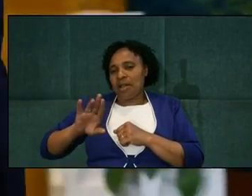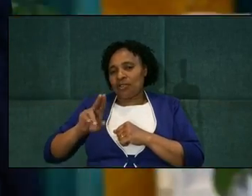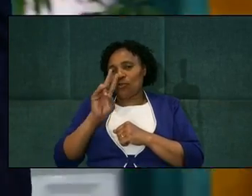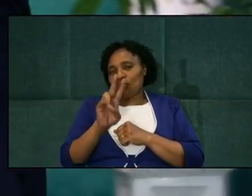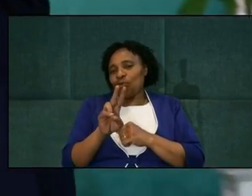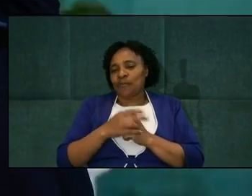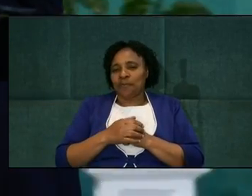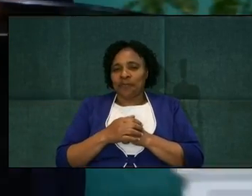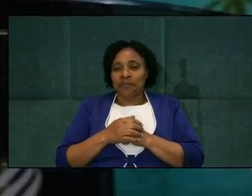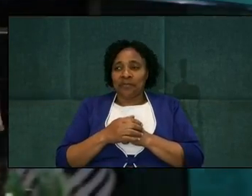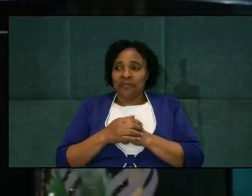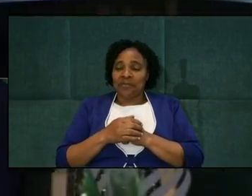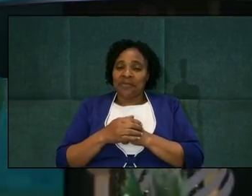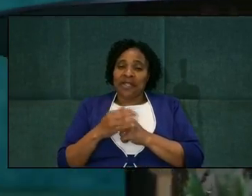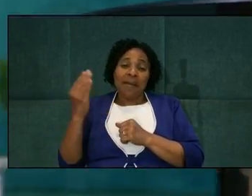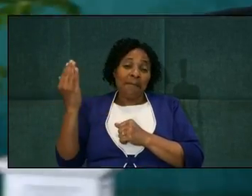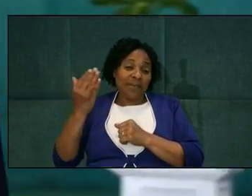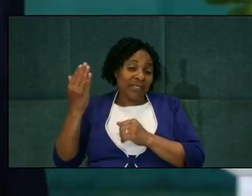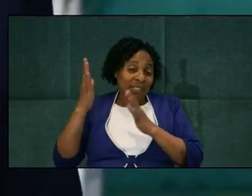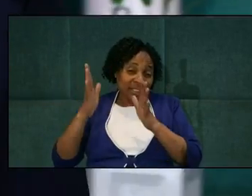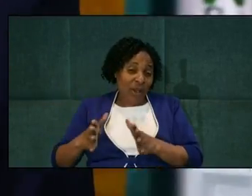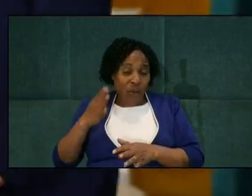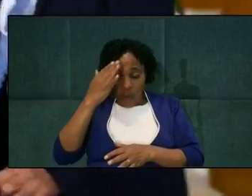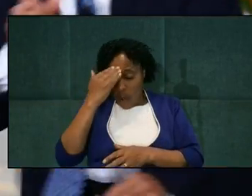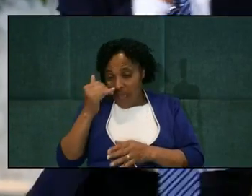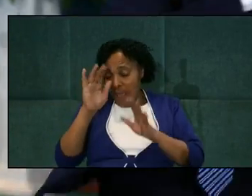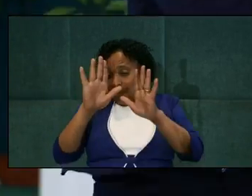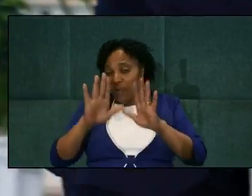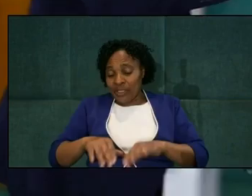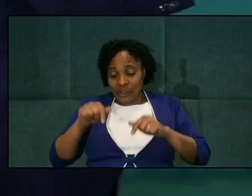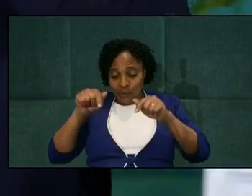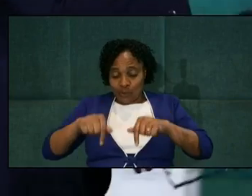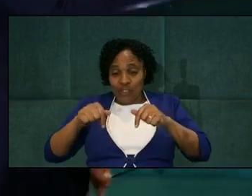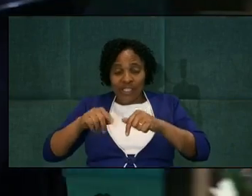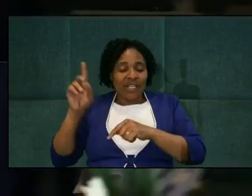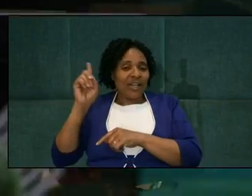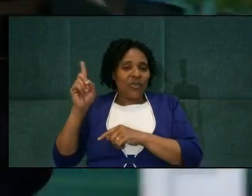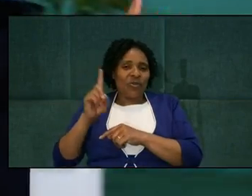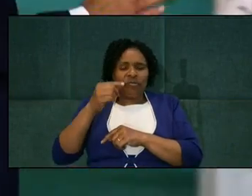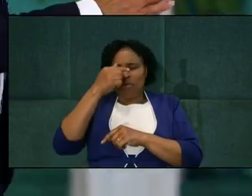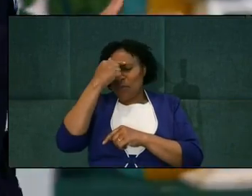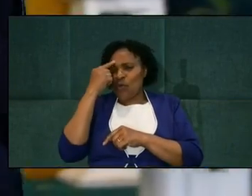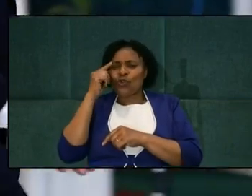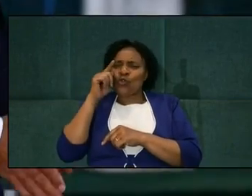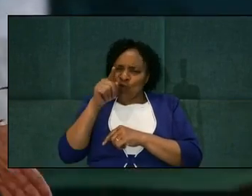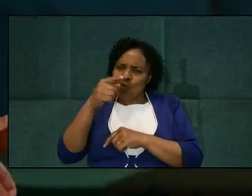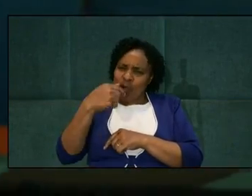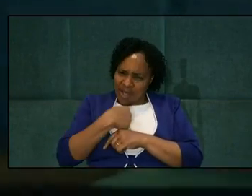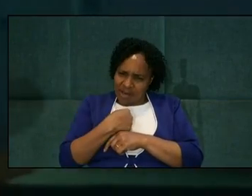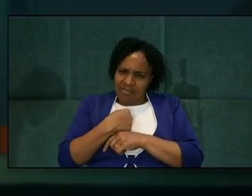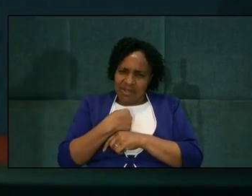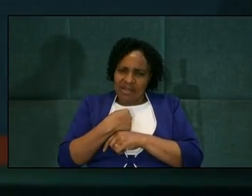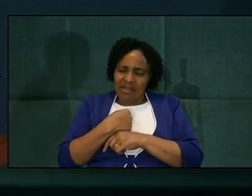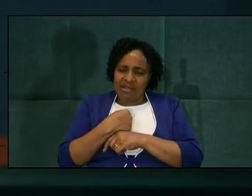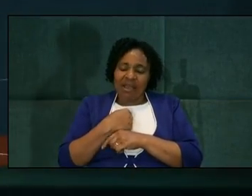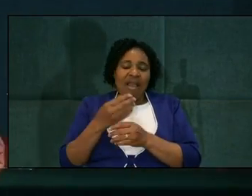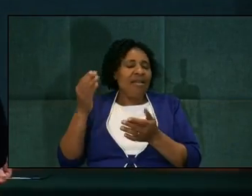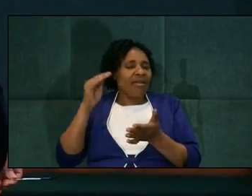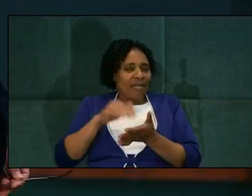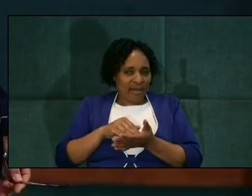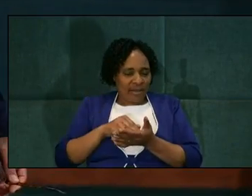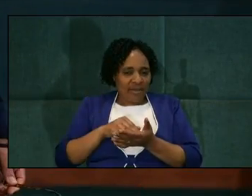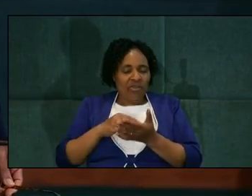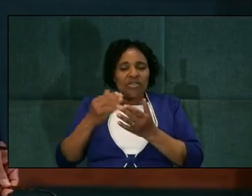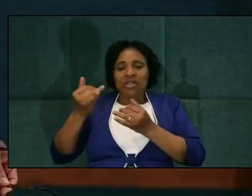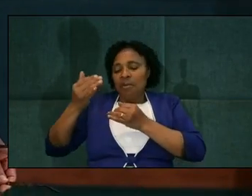So, preacher, why is that important for Nairobi today? Because you and I are again on